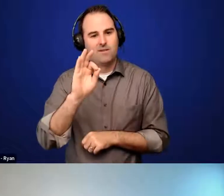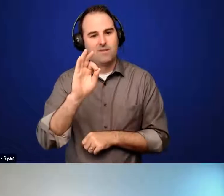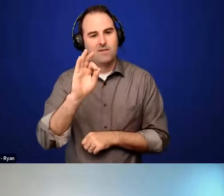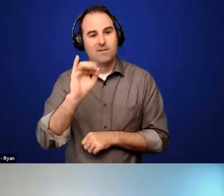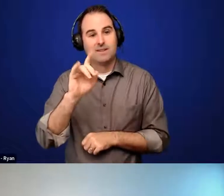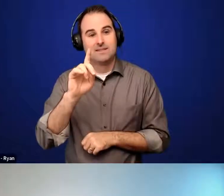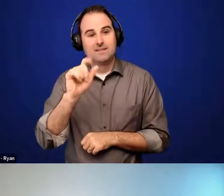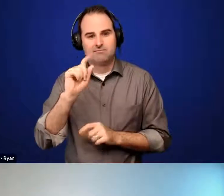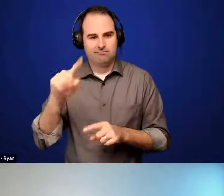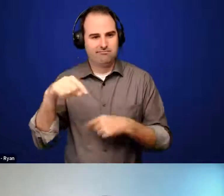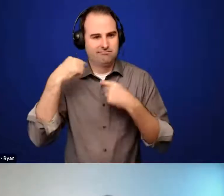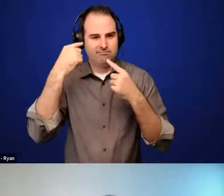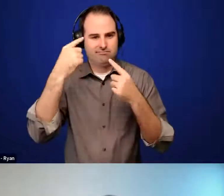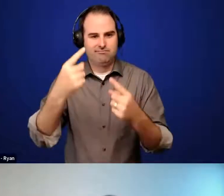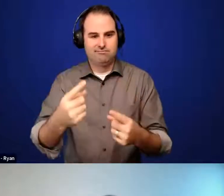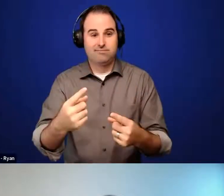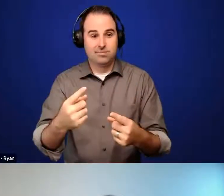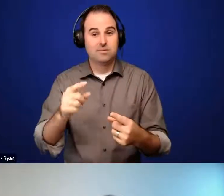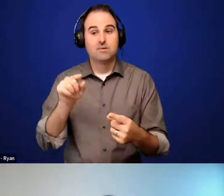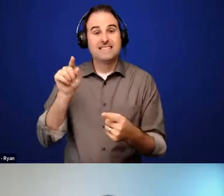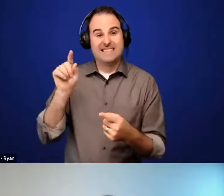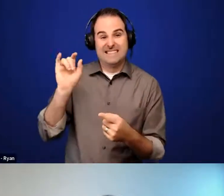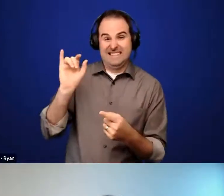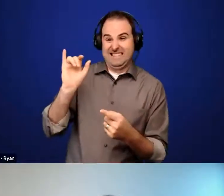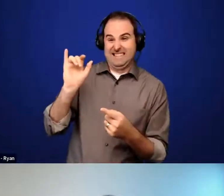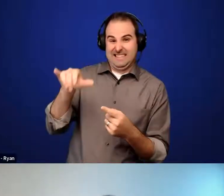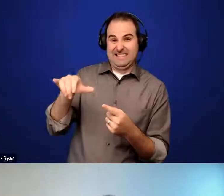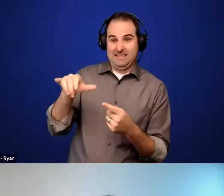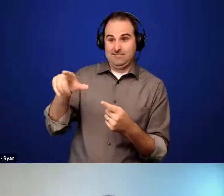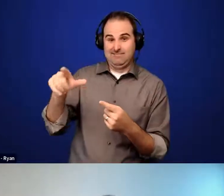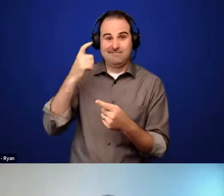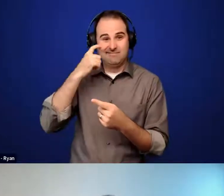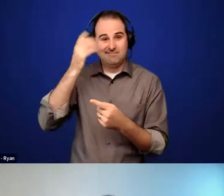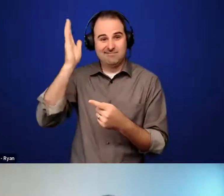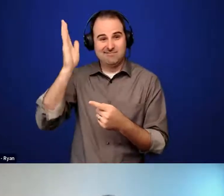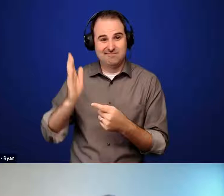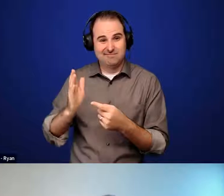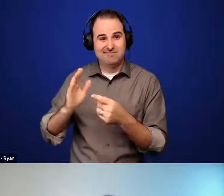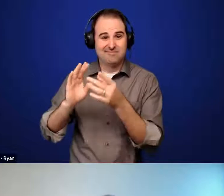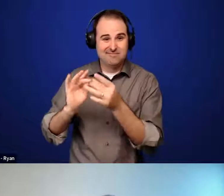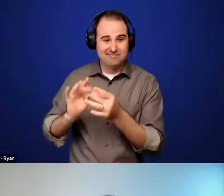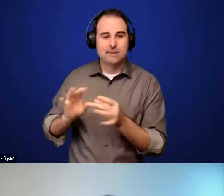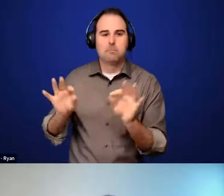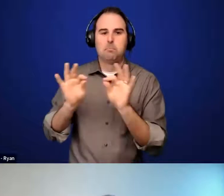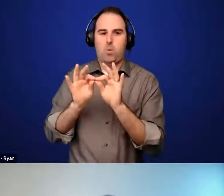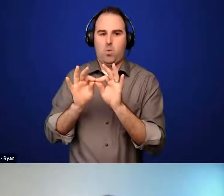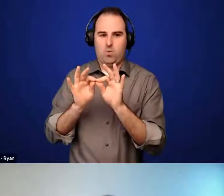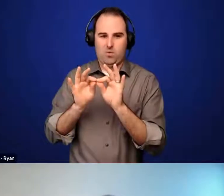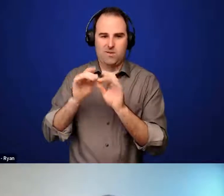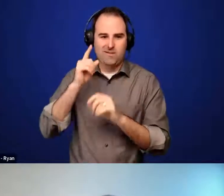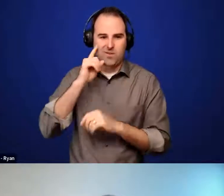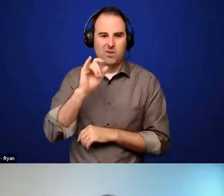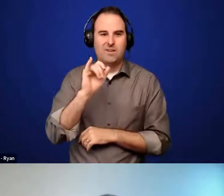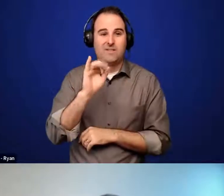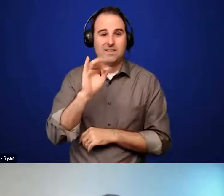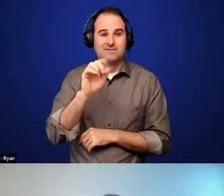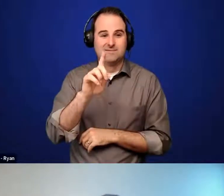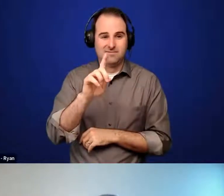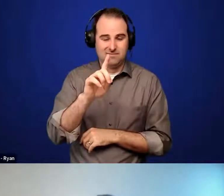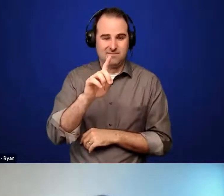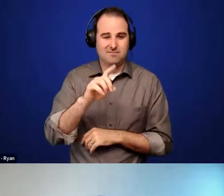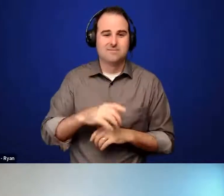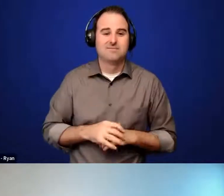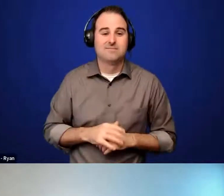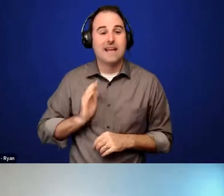FAO are also very important for IFAD when it comes to climate modeling. So IFAD per se, our mandate is a